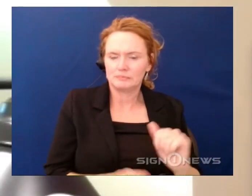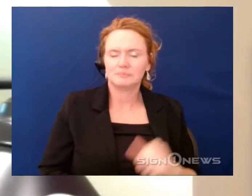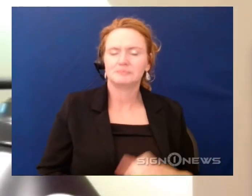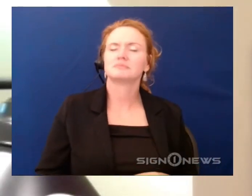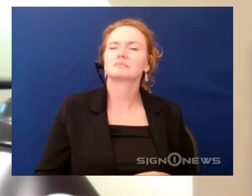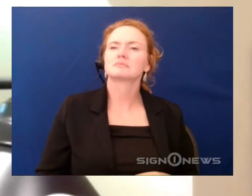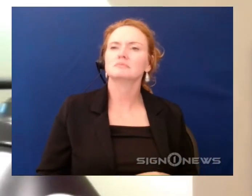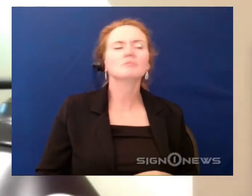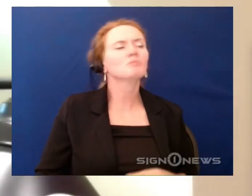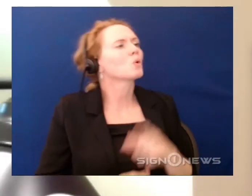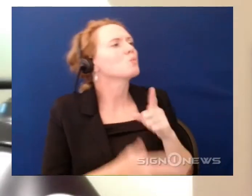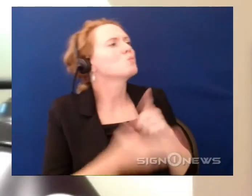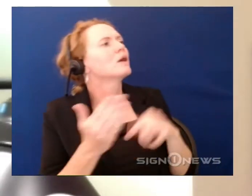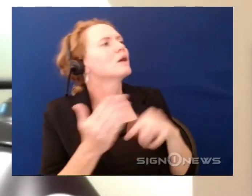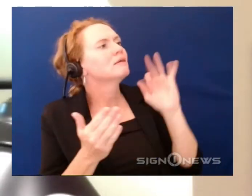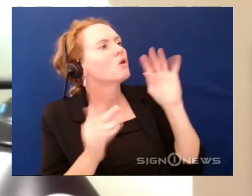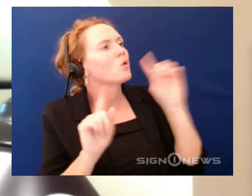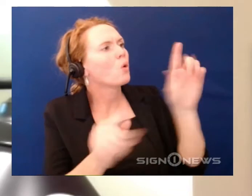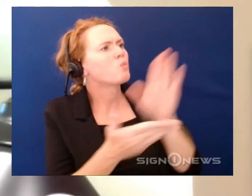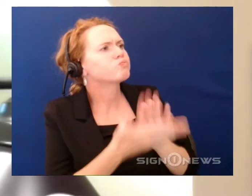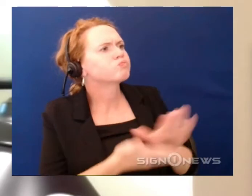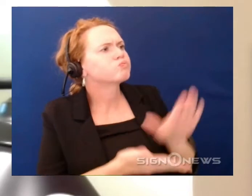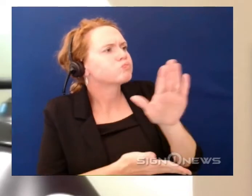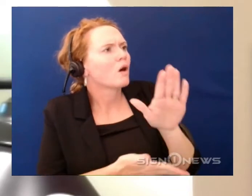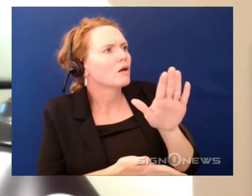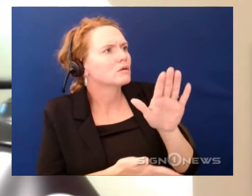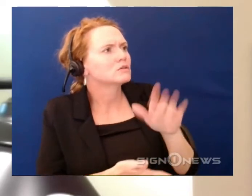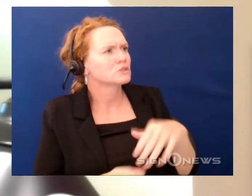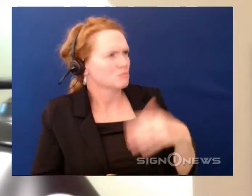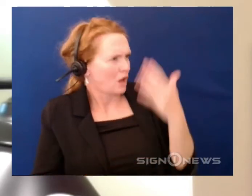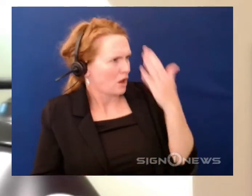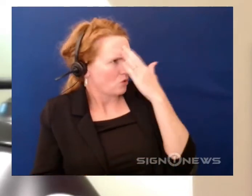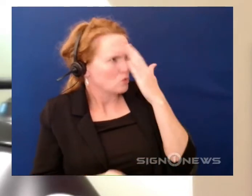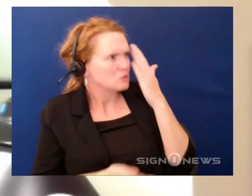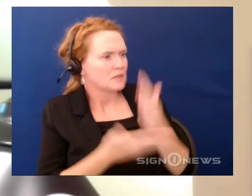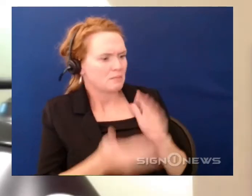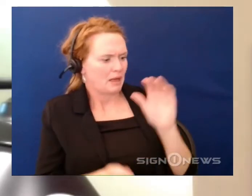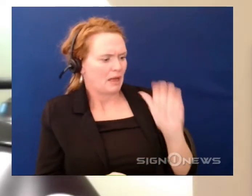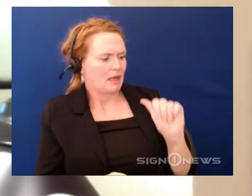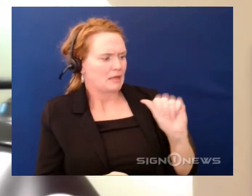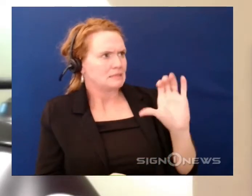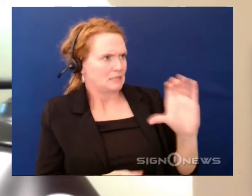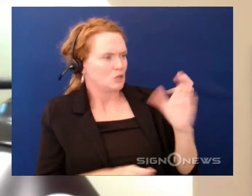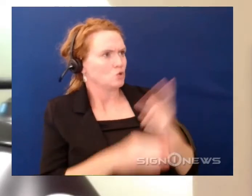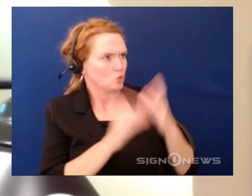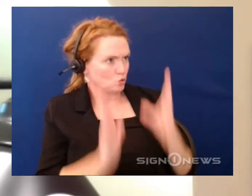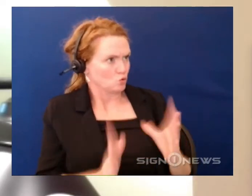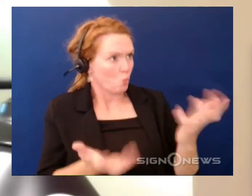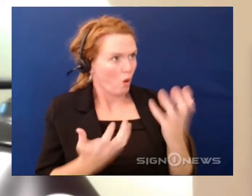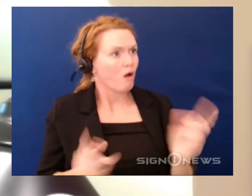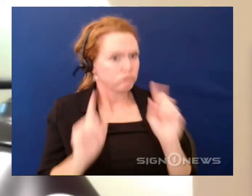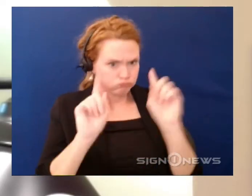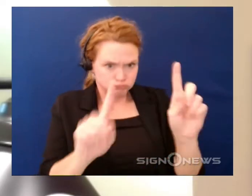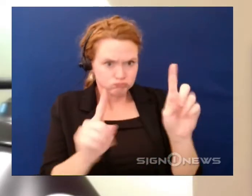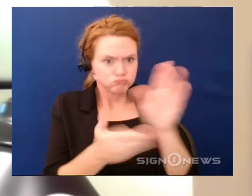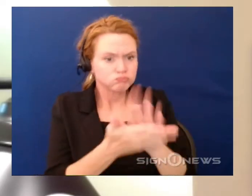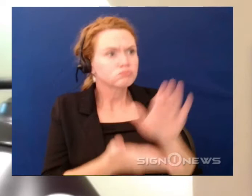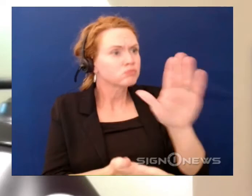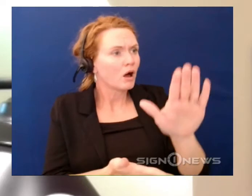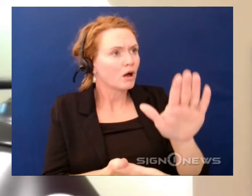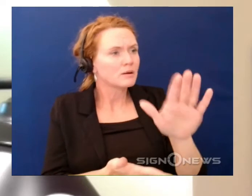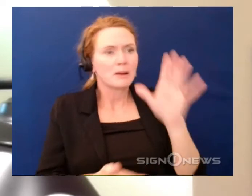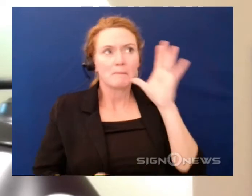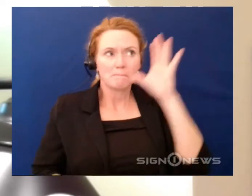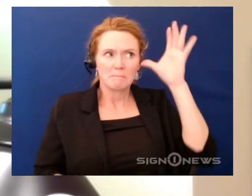that there are AAC users who would like to go to college and their parents